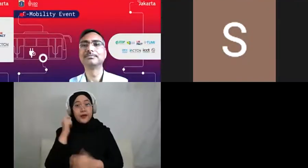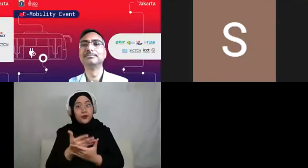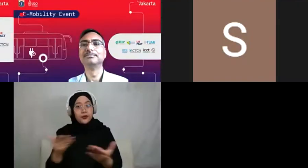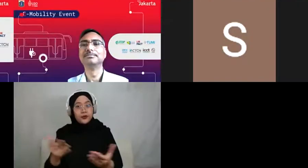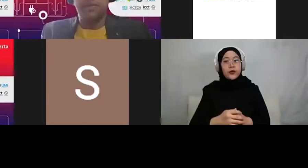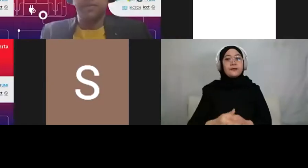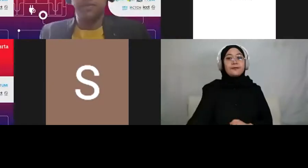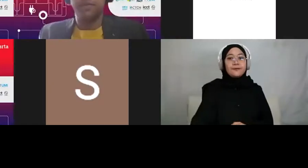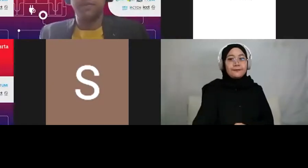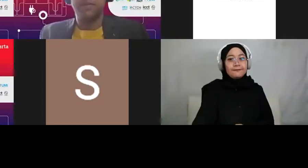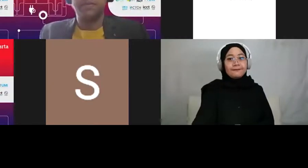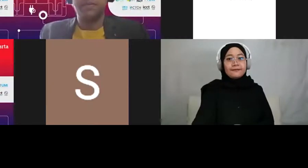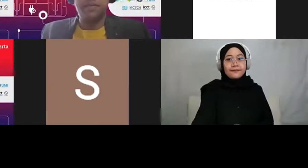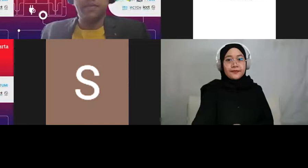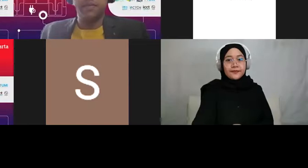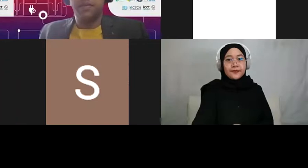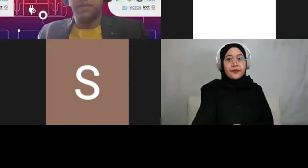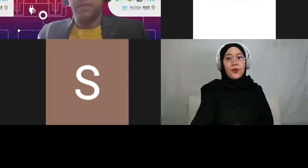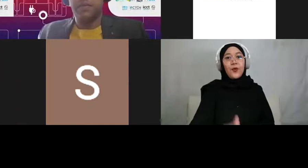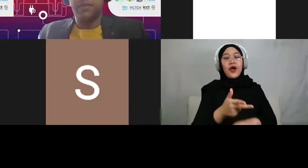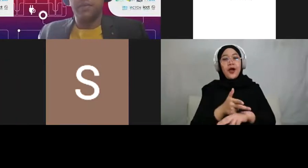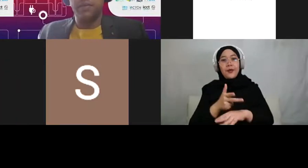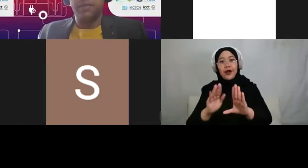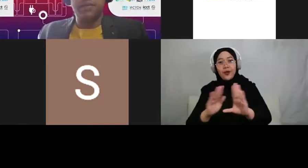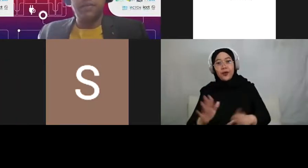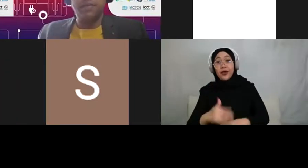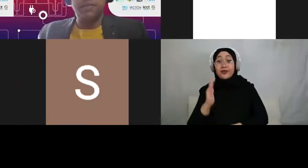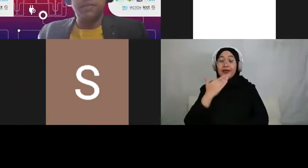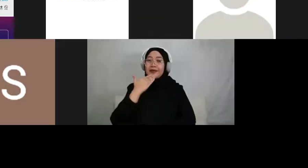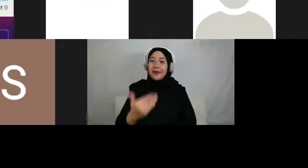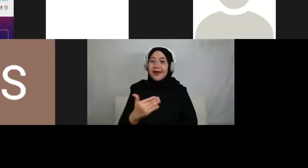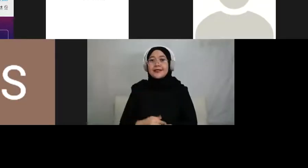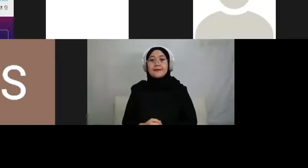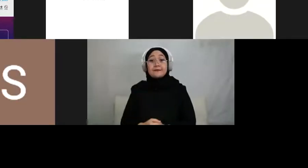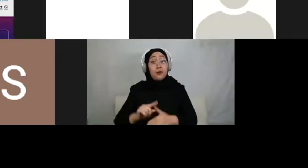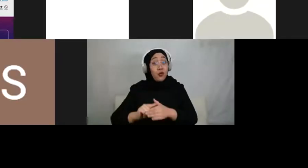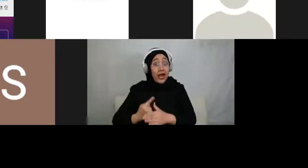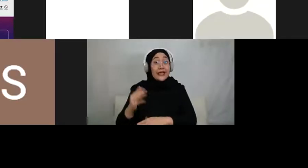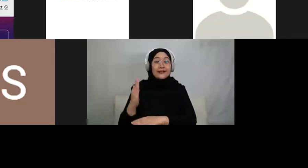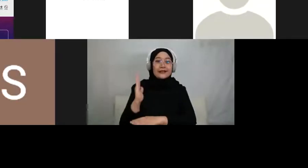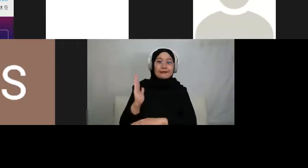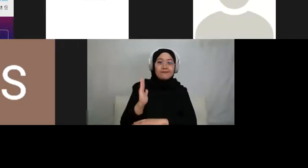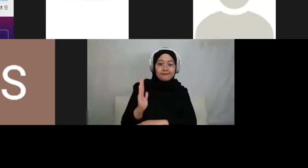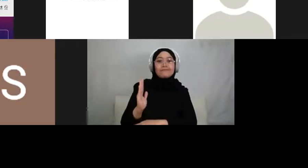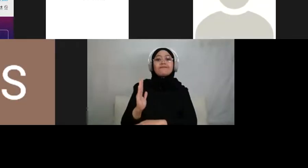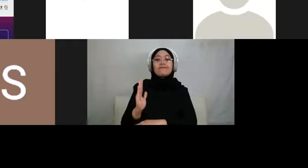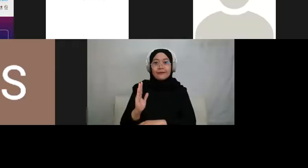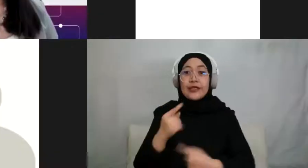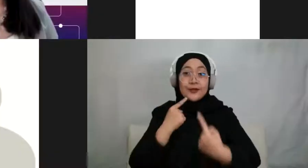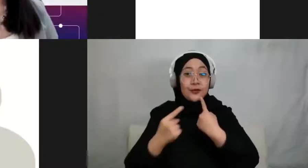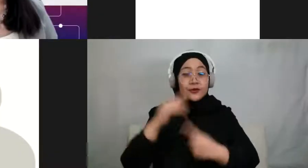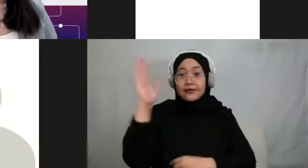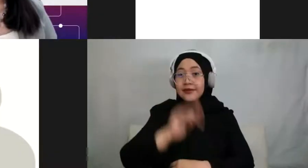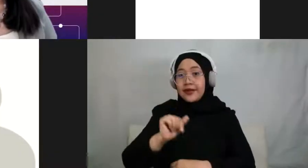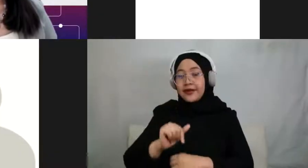camera. First, before we start our panel discussion for the photo session or the photo opportunity. Thank